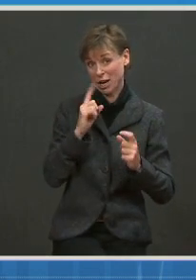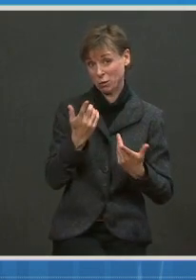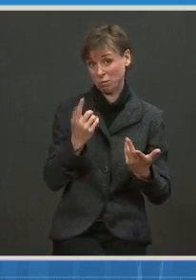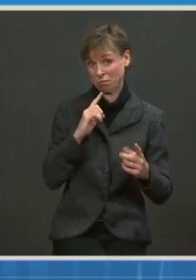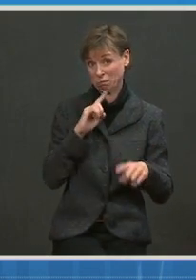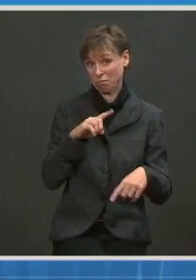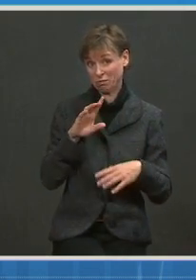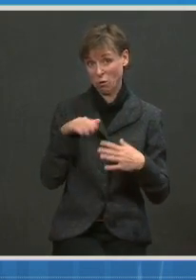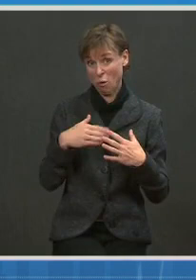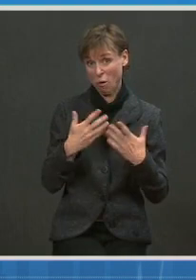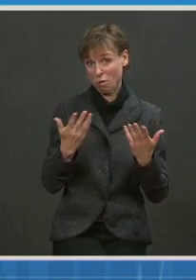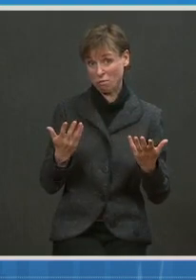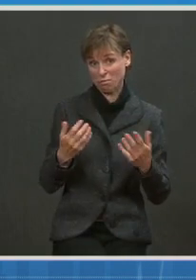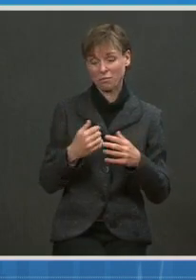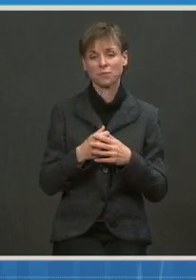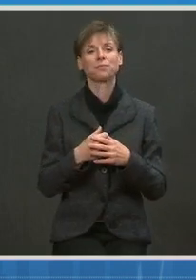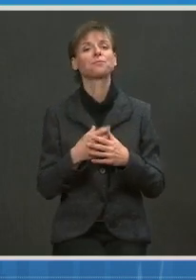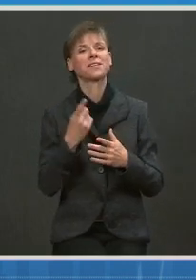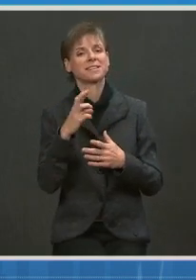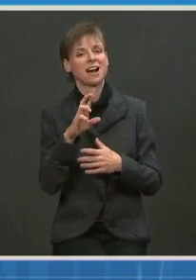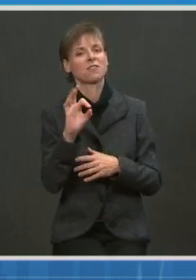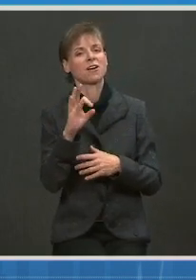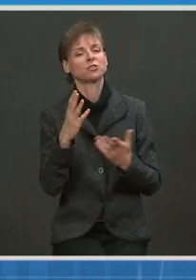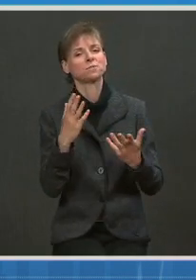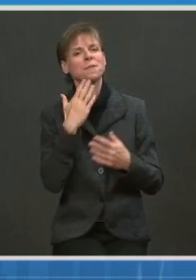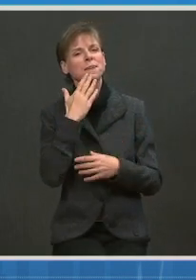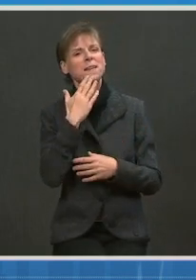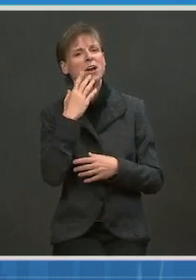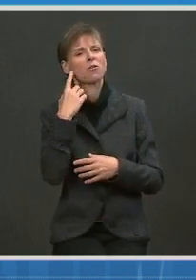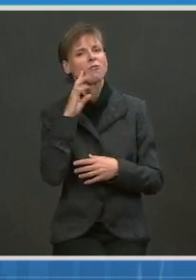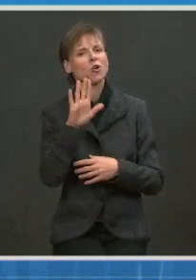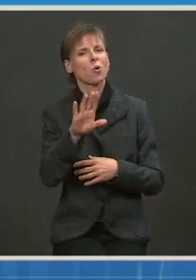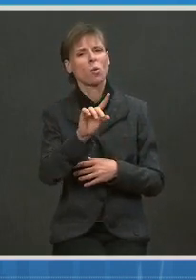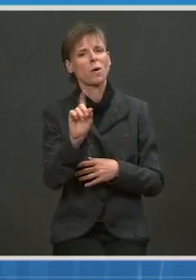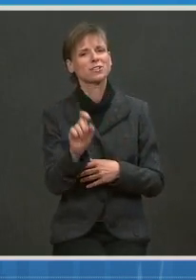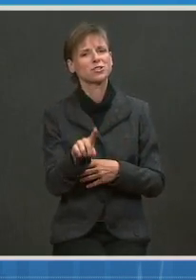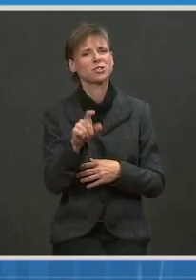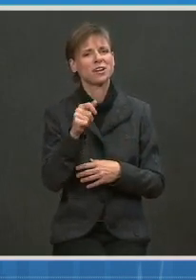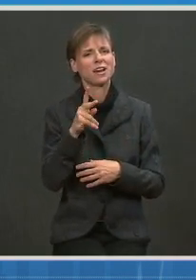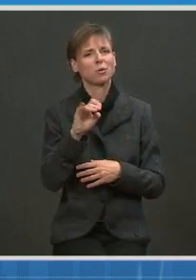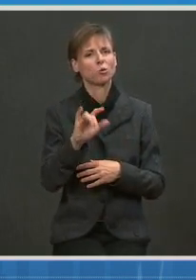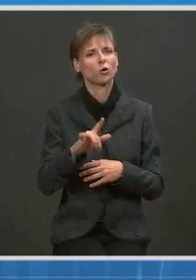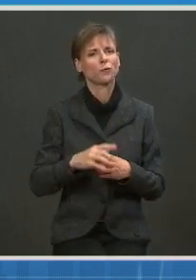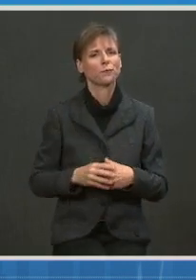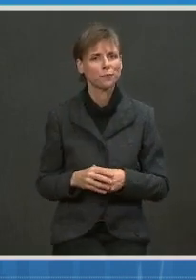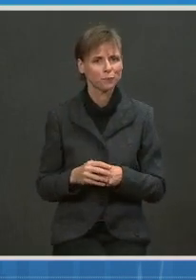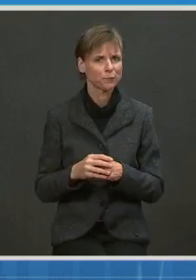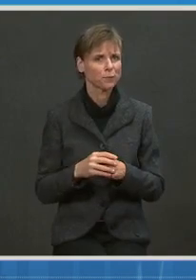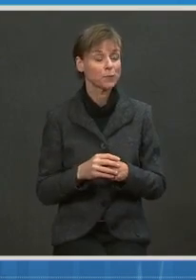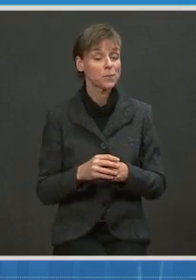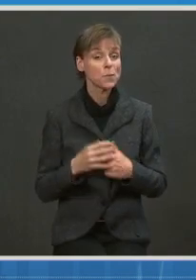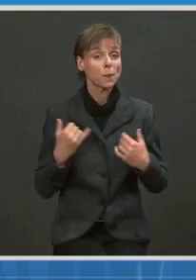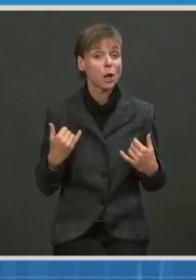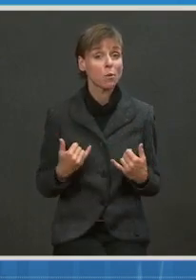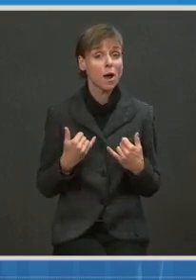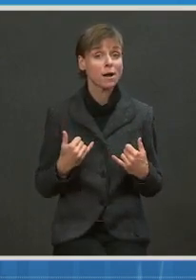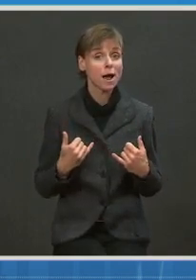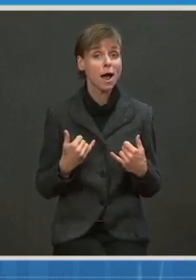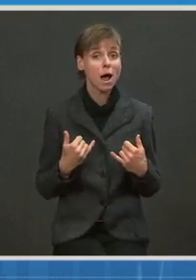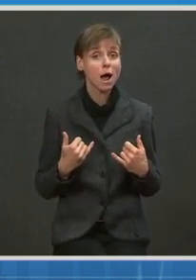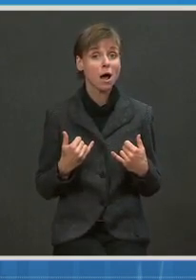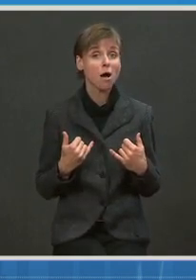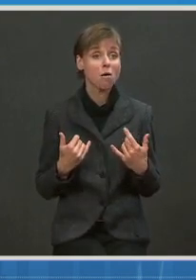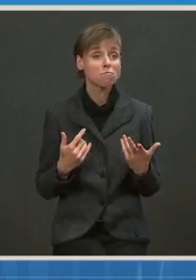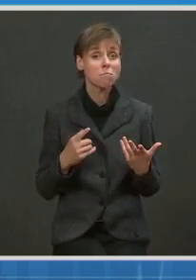Fauci? Yeah, thank you, Andy. Thank you for that question, April. Right now, there are a couple